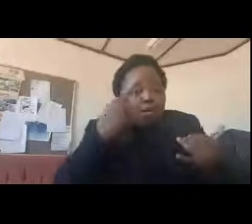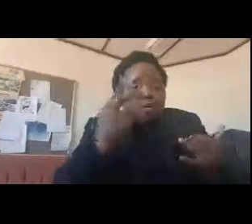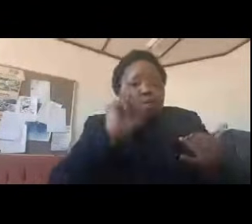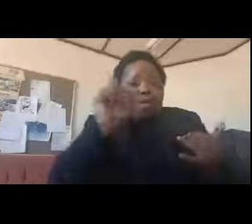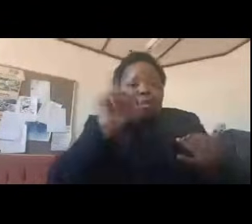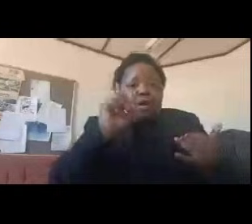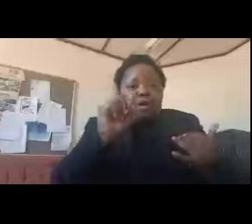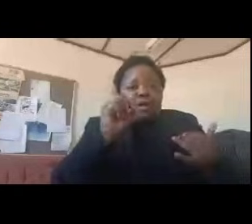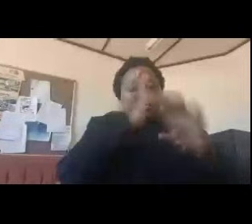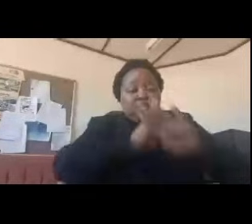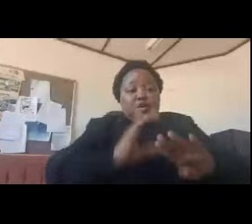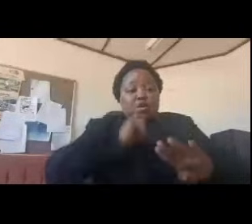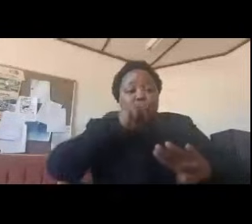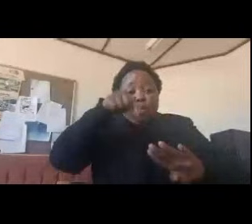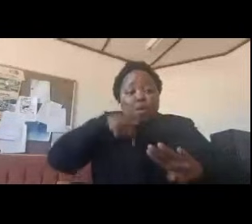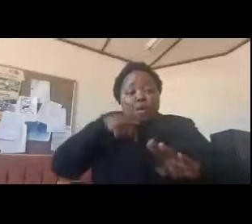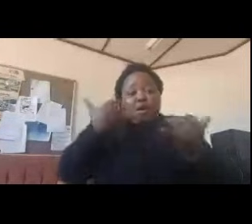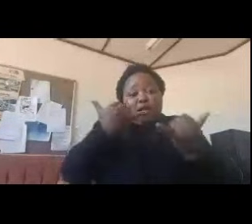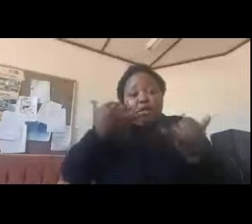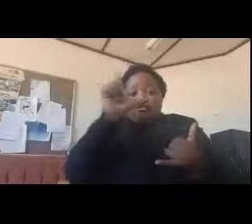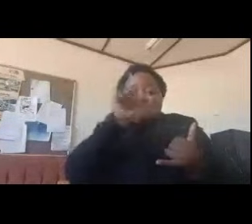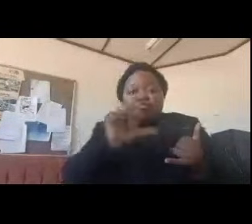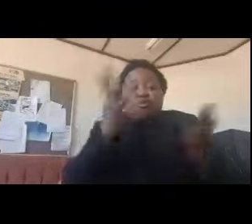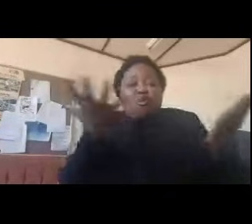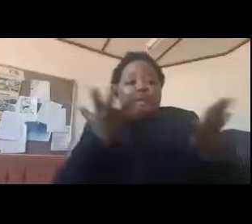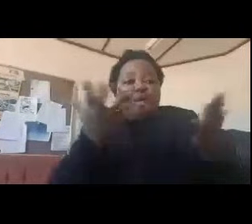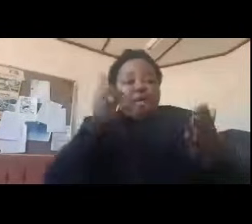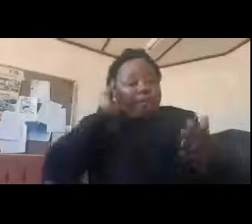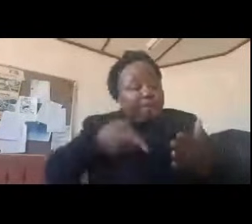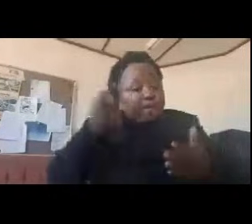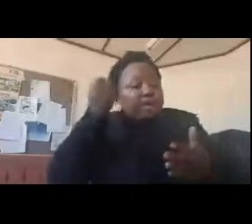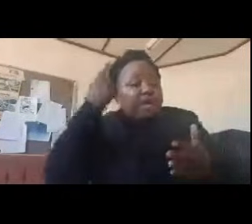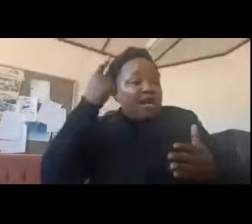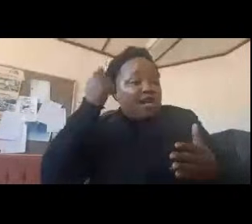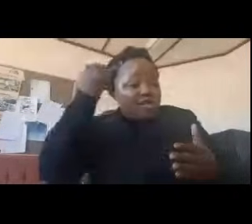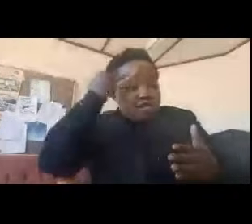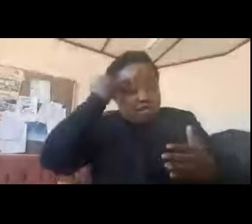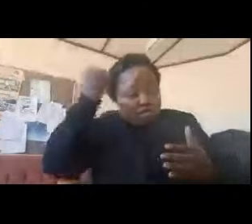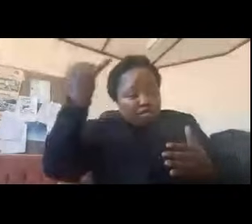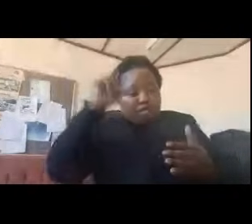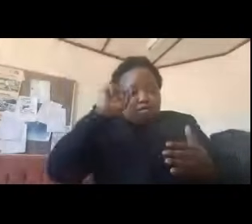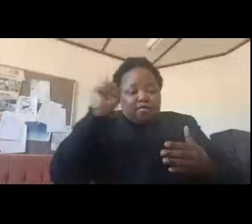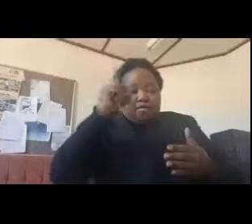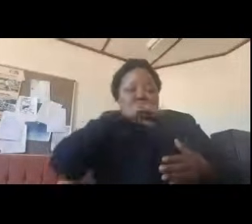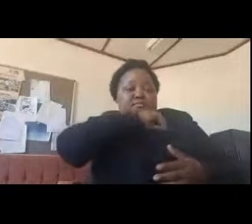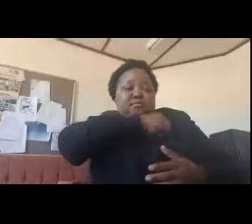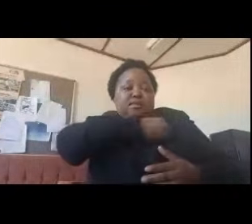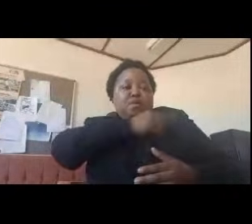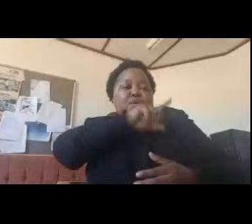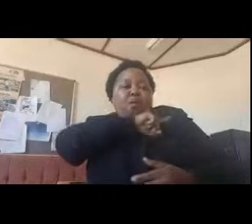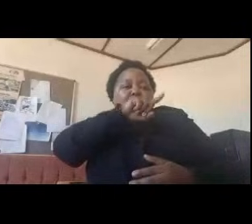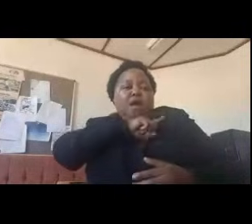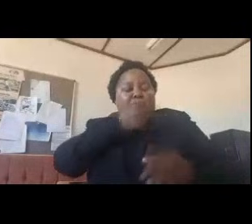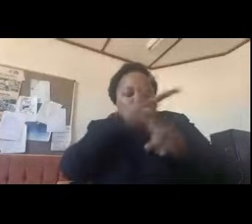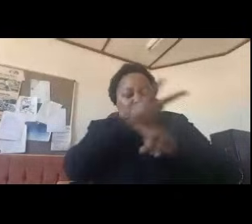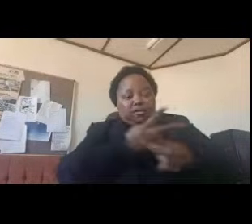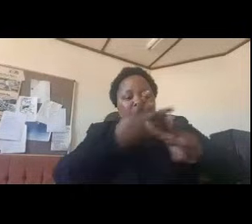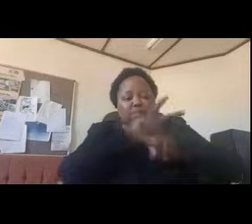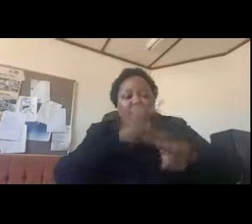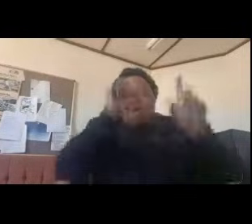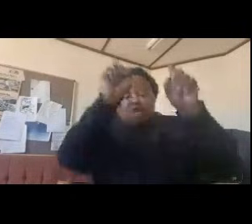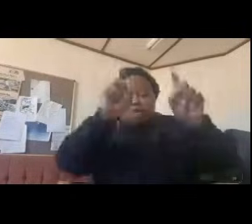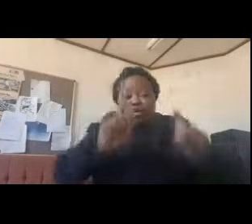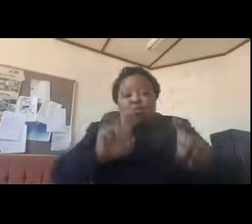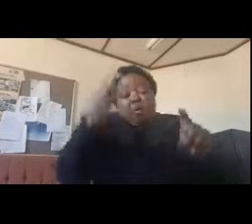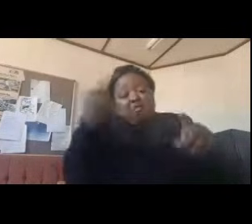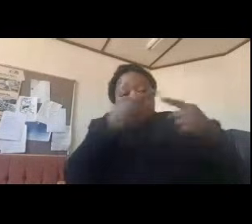as Lesotho, who understand issues of disability, considering the unique challenges that they face. And this is particularly important